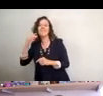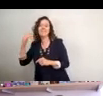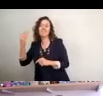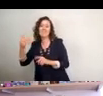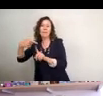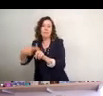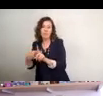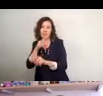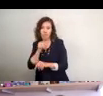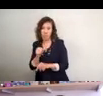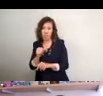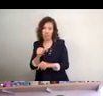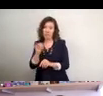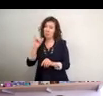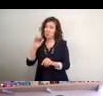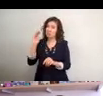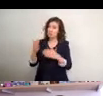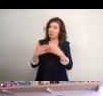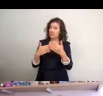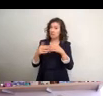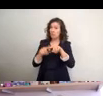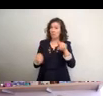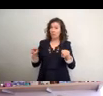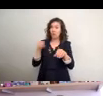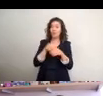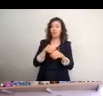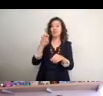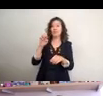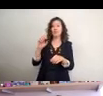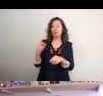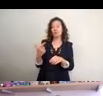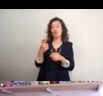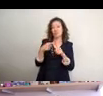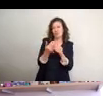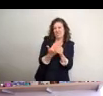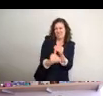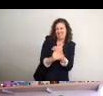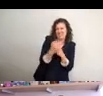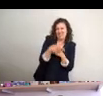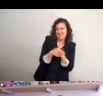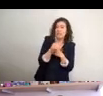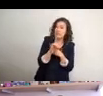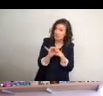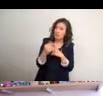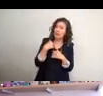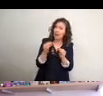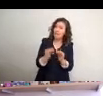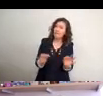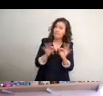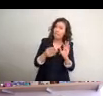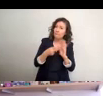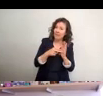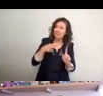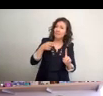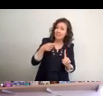that, although the variation in neonatal EEG did contain meaningful signal, this signal was